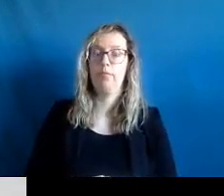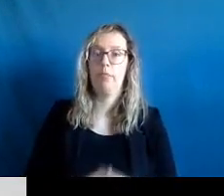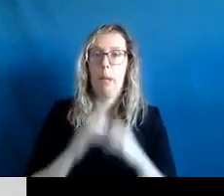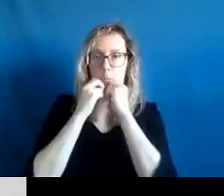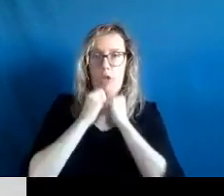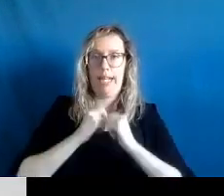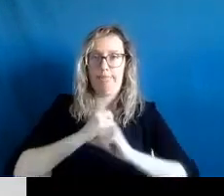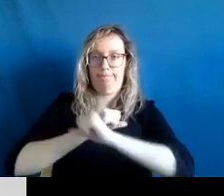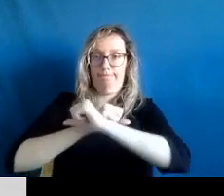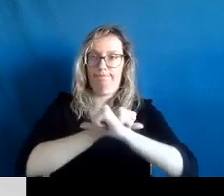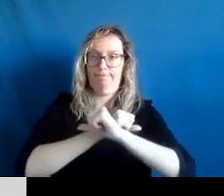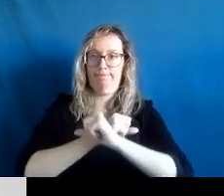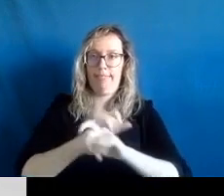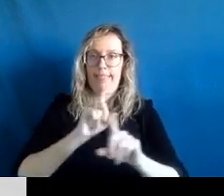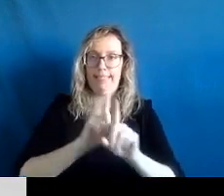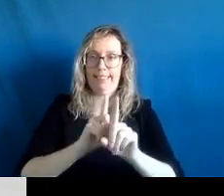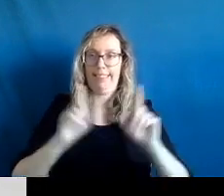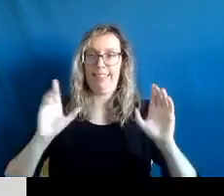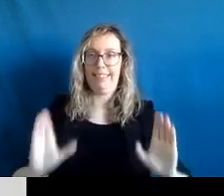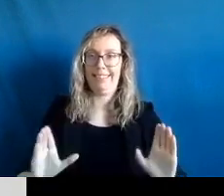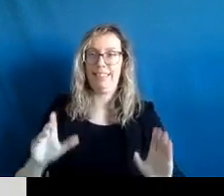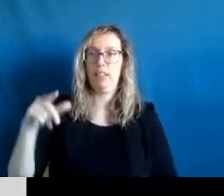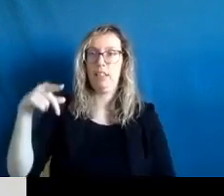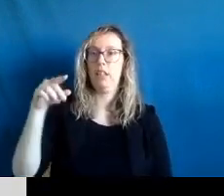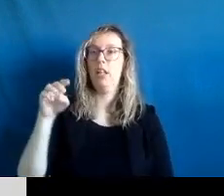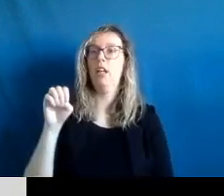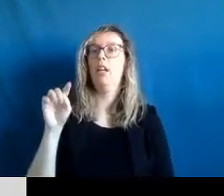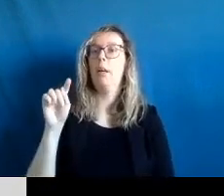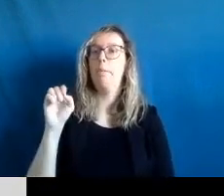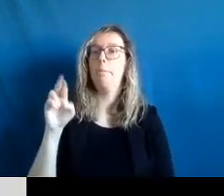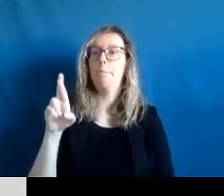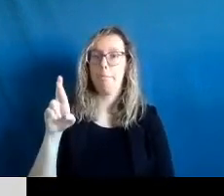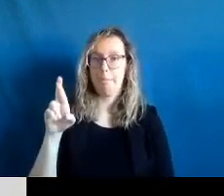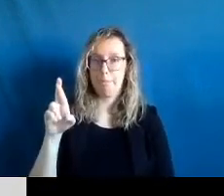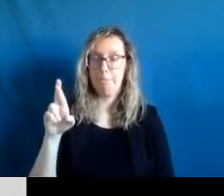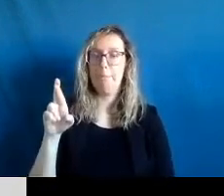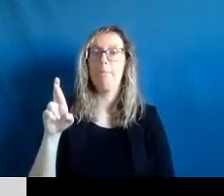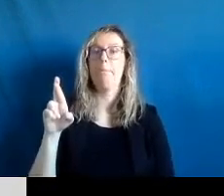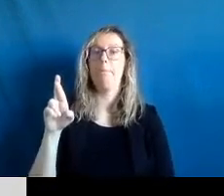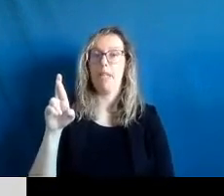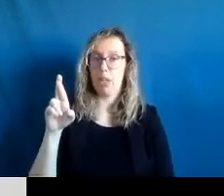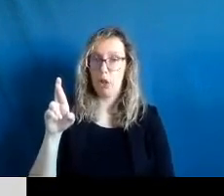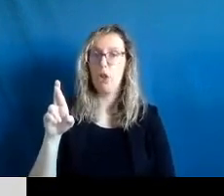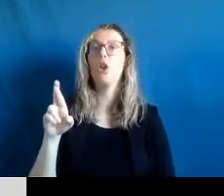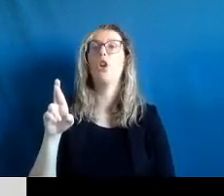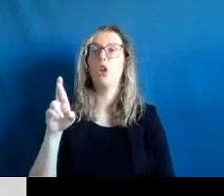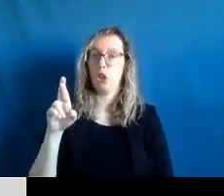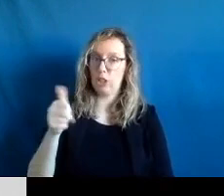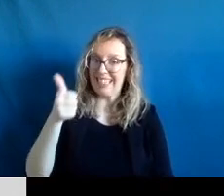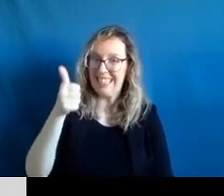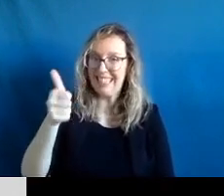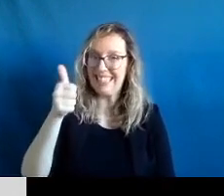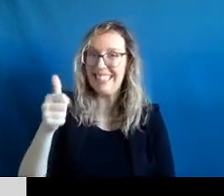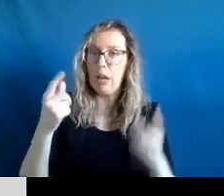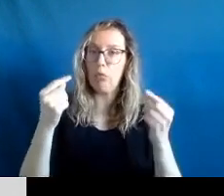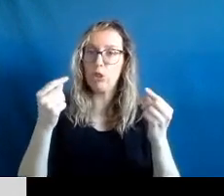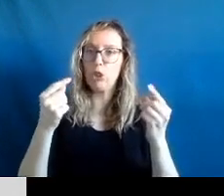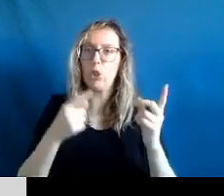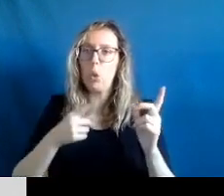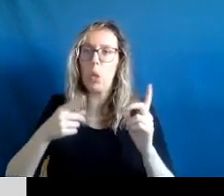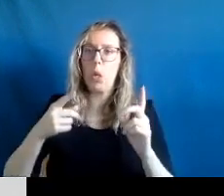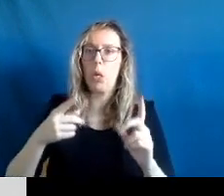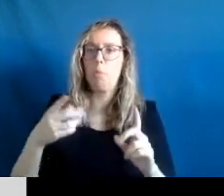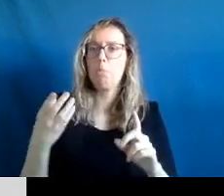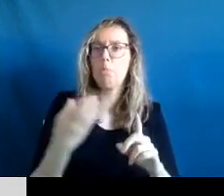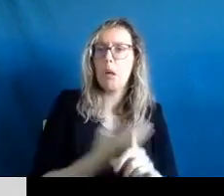Then Simon Peter, who had a sword, drew it and struck the high priest's servant, cutting off his right ear. The servant's name was